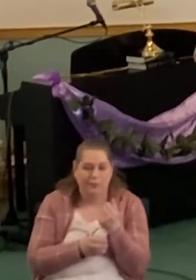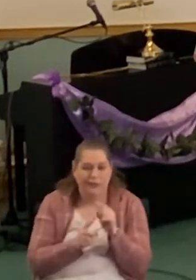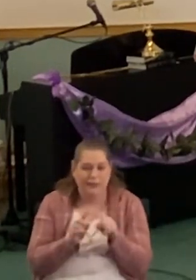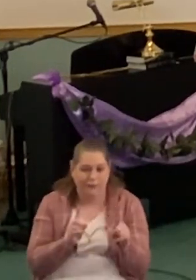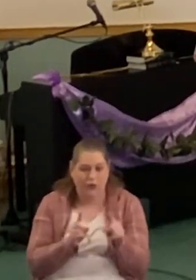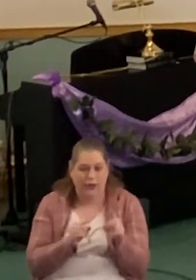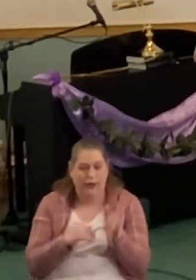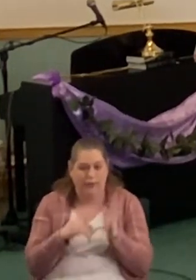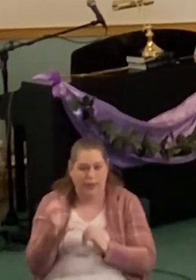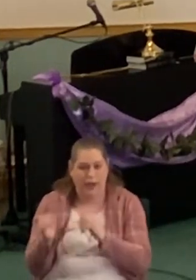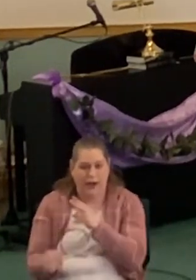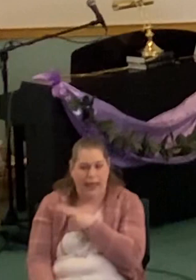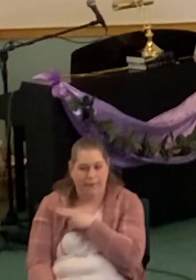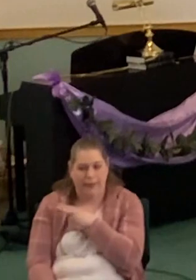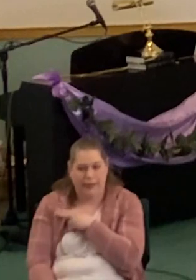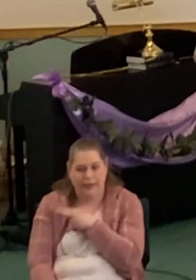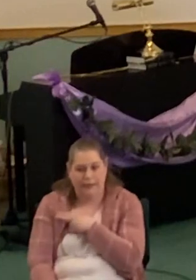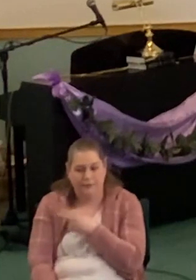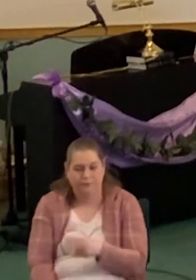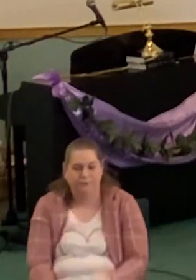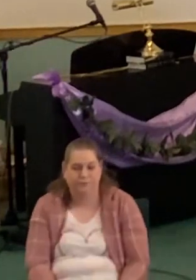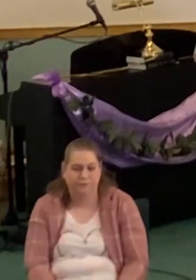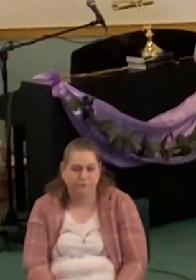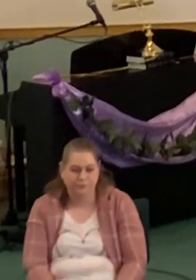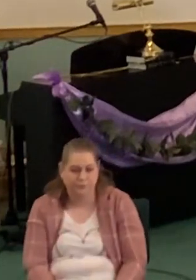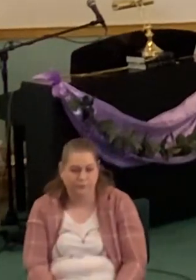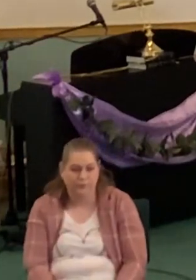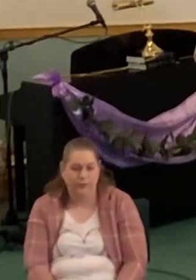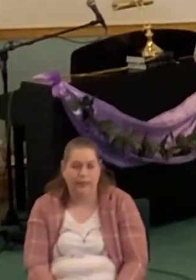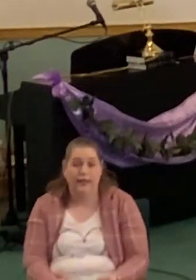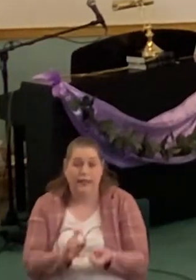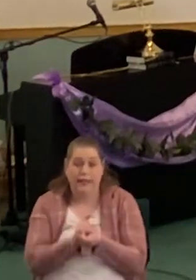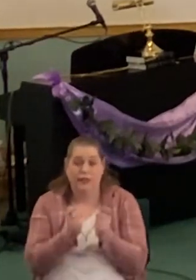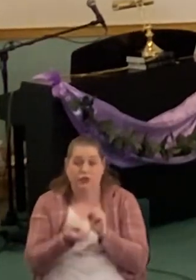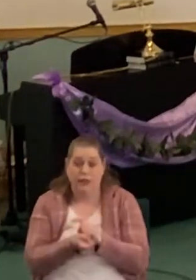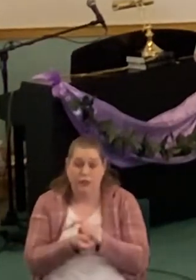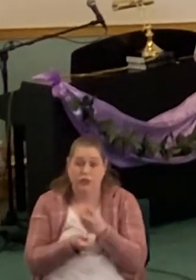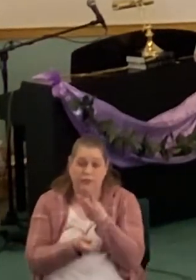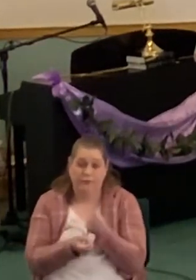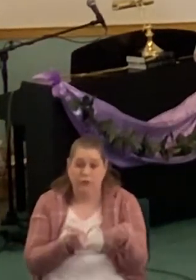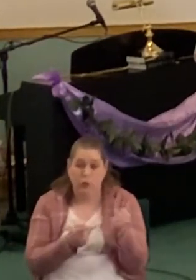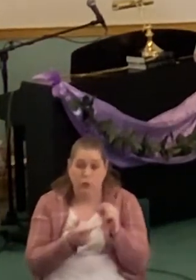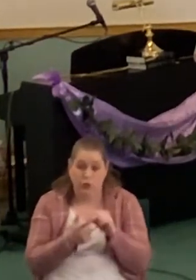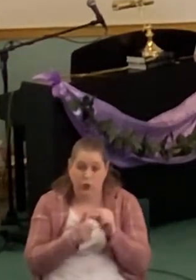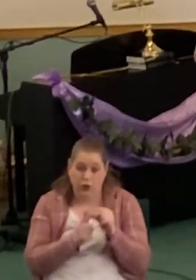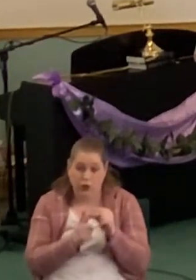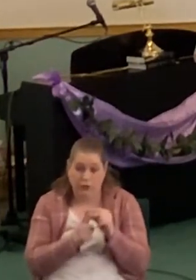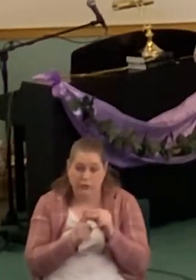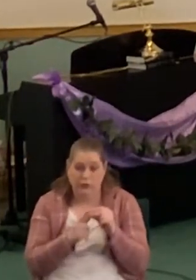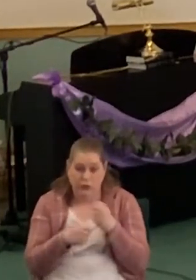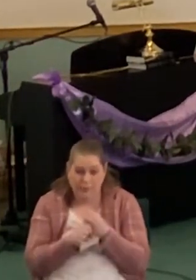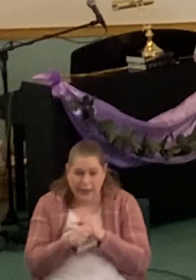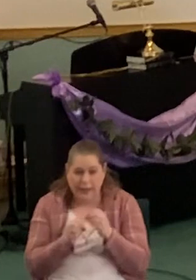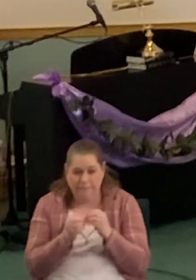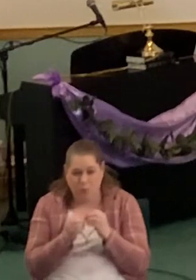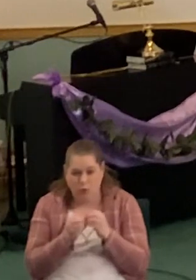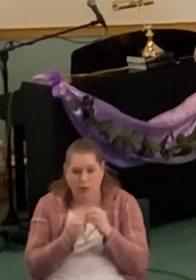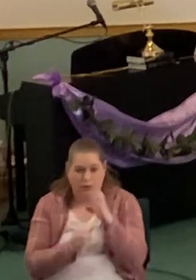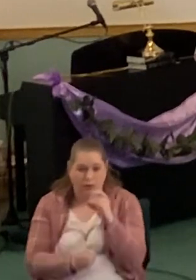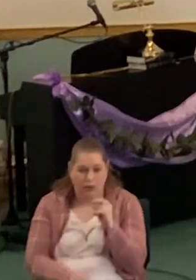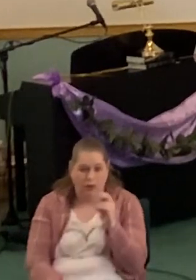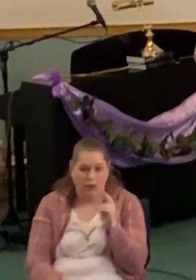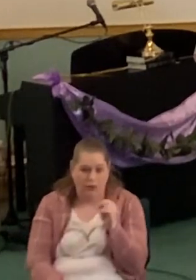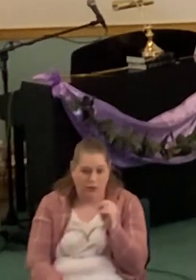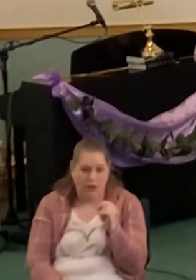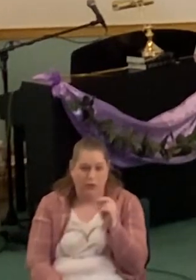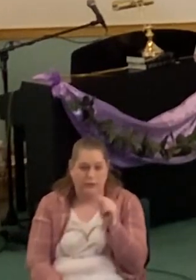Greek translation of the Old Testament, not the Hebrew, and he changes a couple words to contextualize it. But he